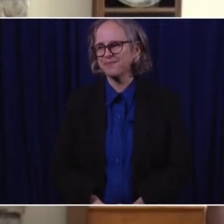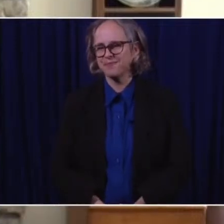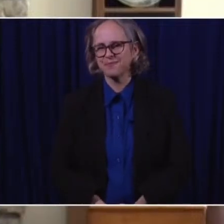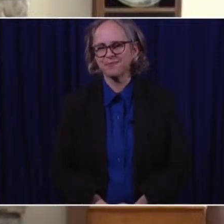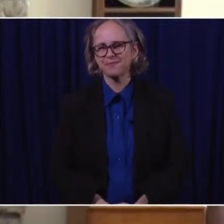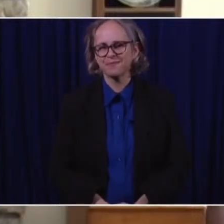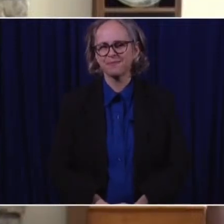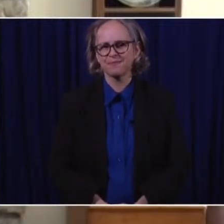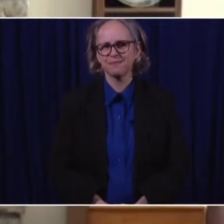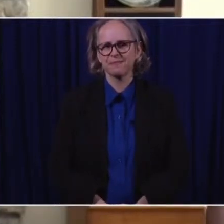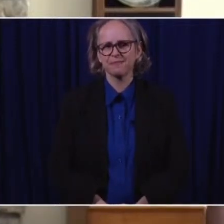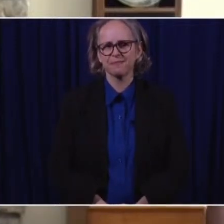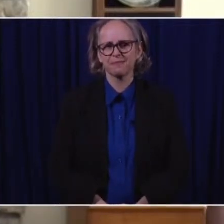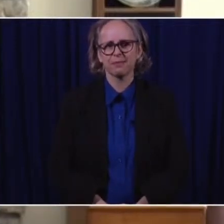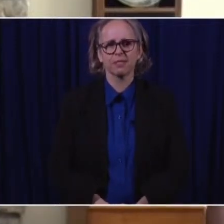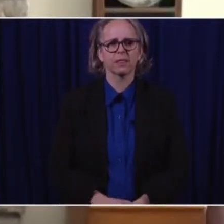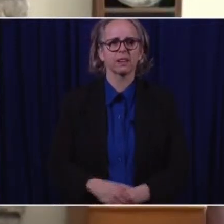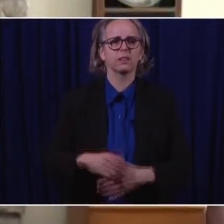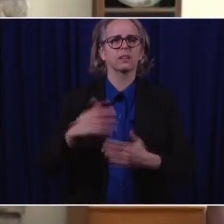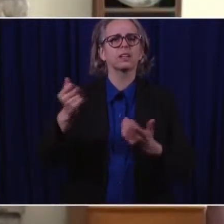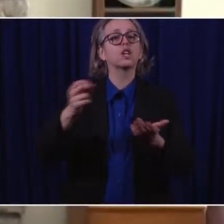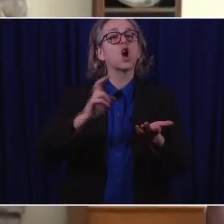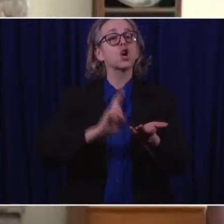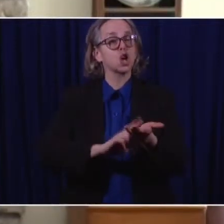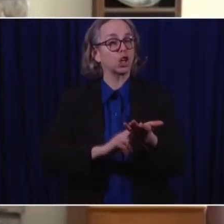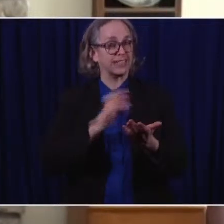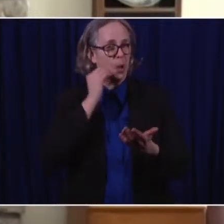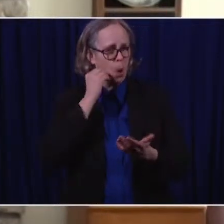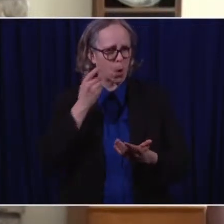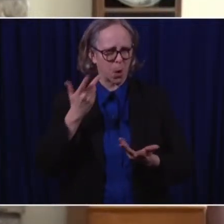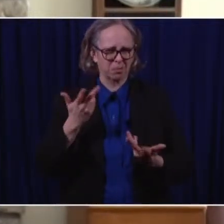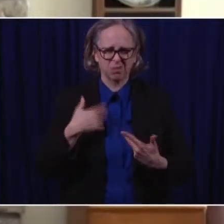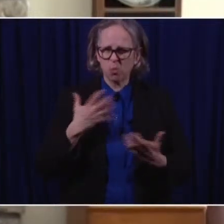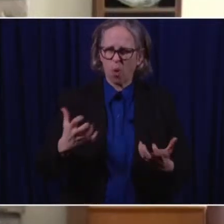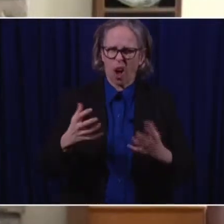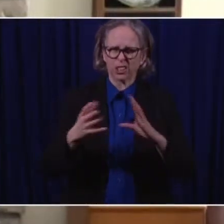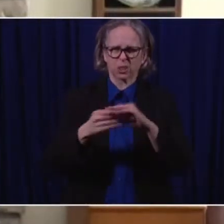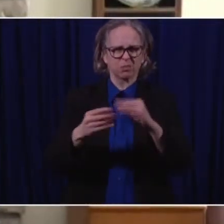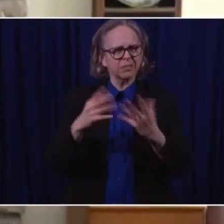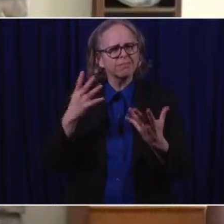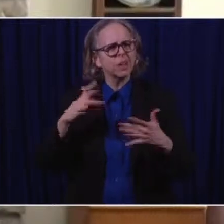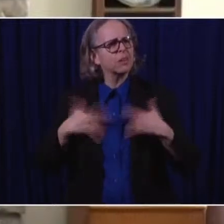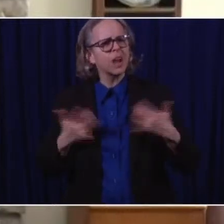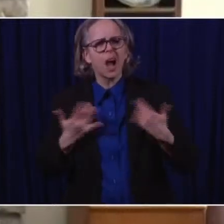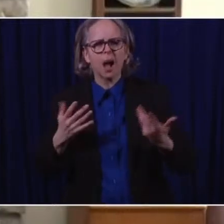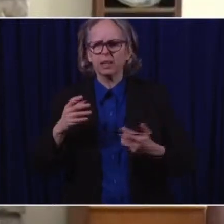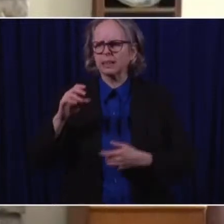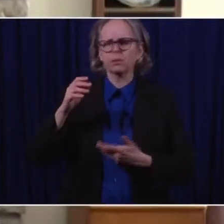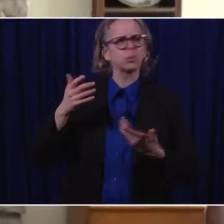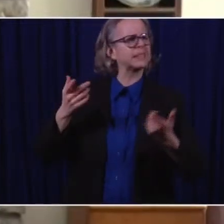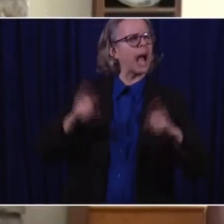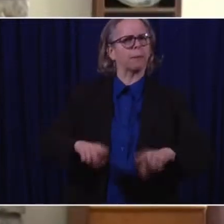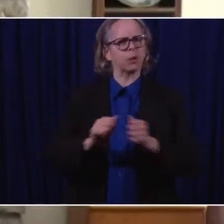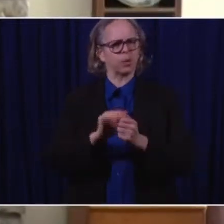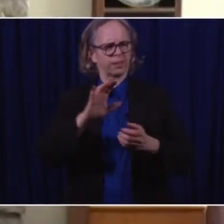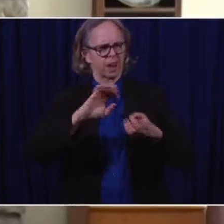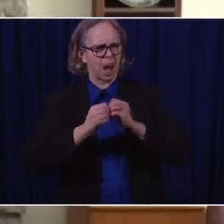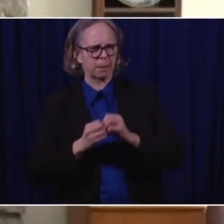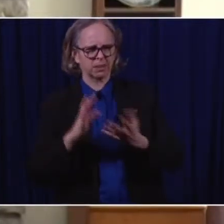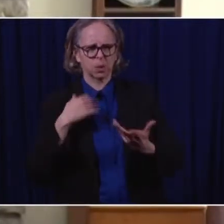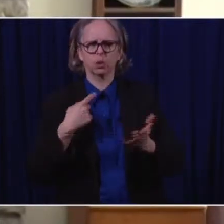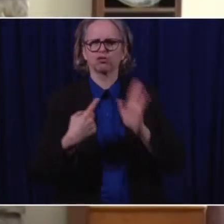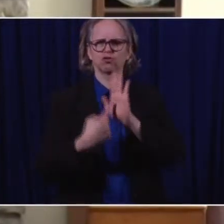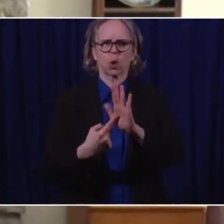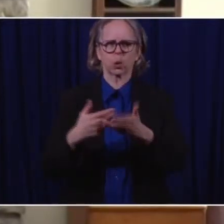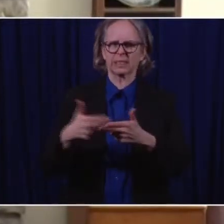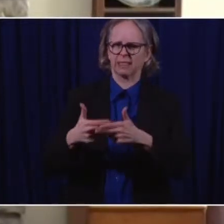our nursing homes and kind of bring everybody up to date on some data as we look at one of the slides. We know